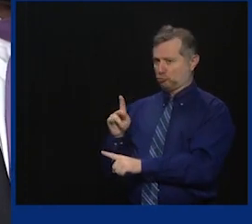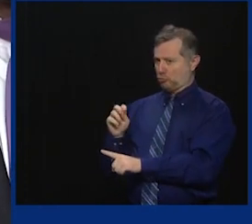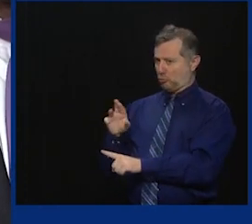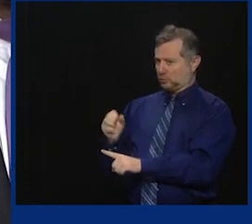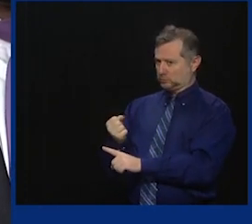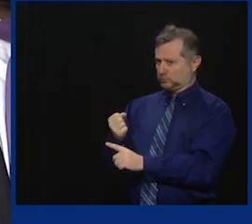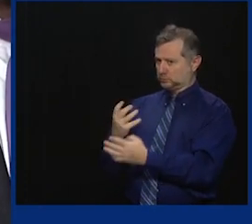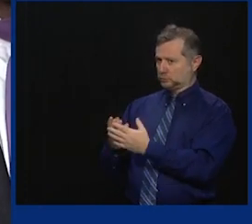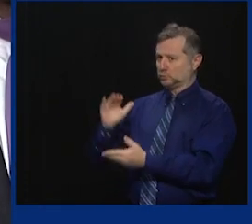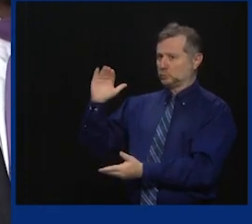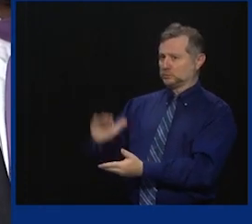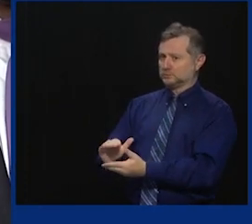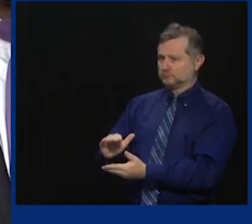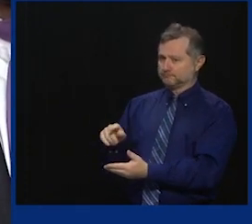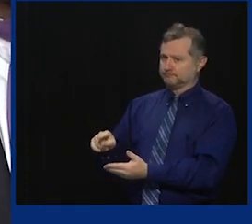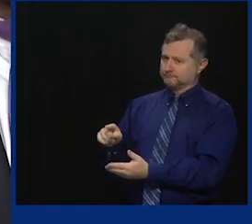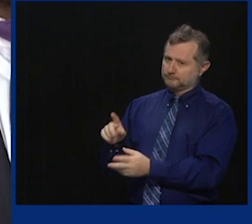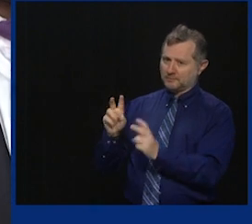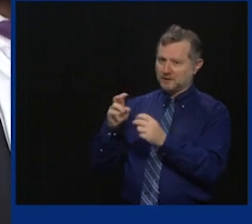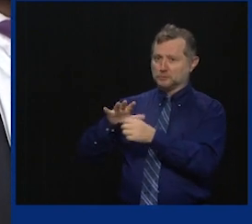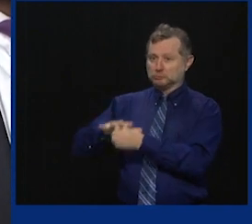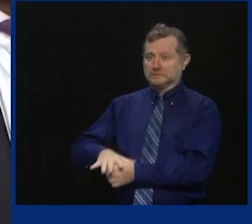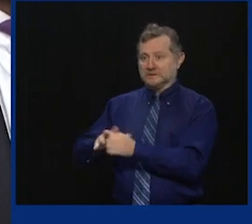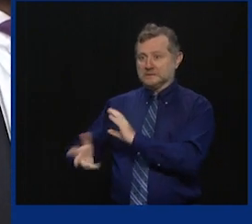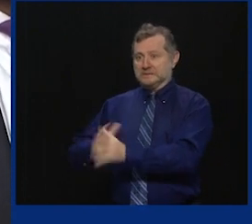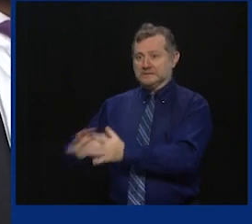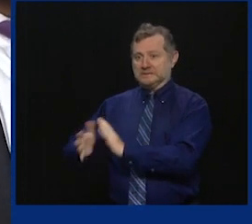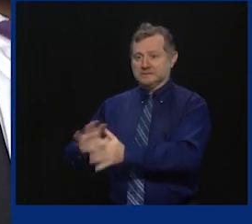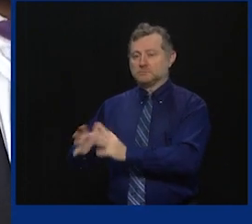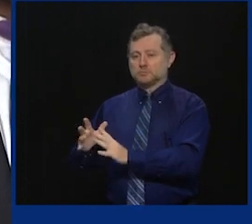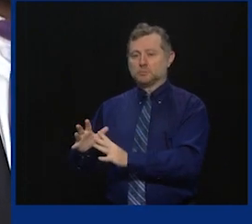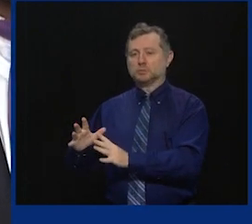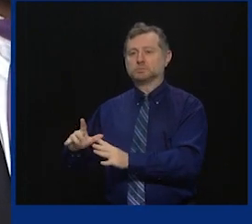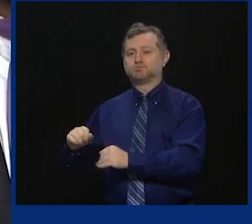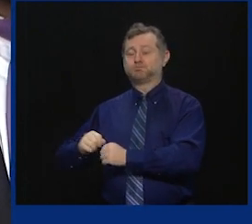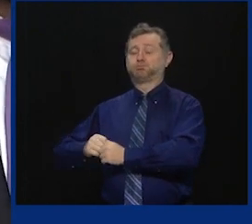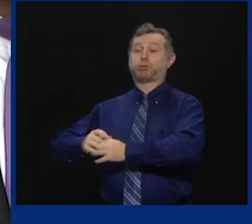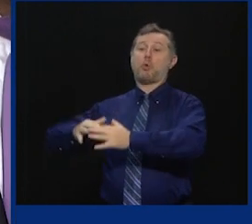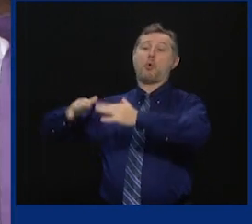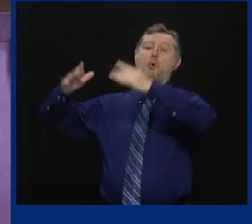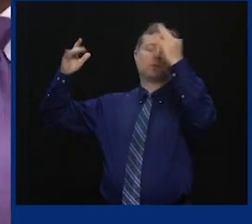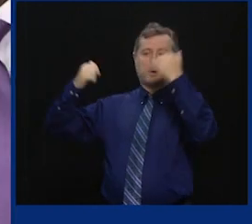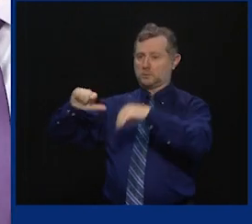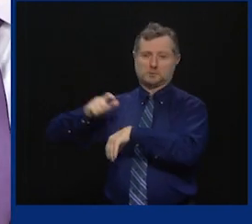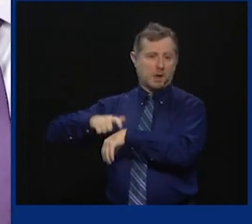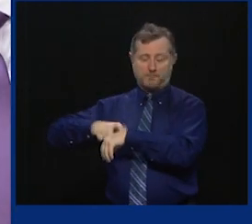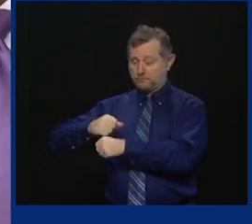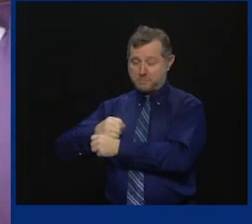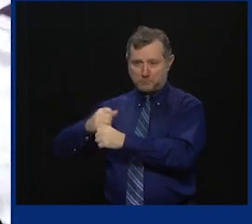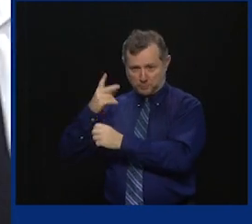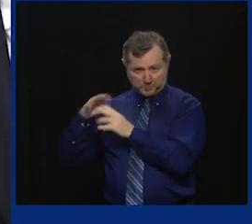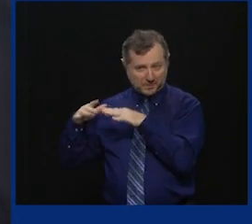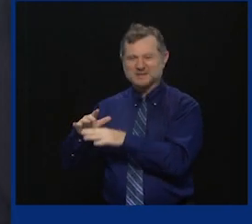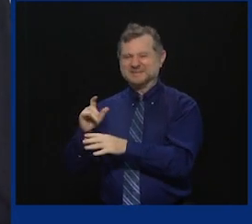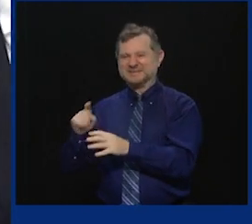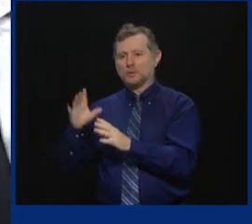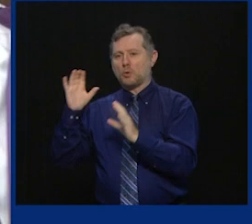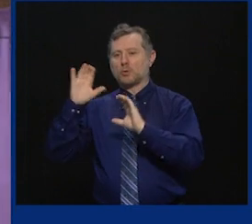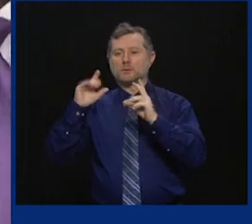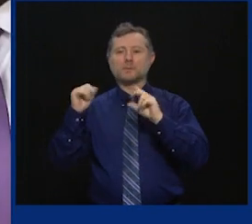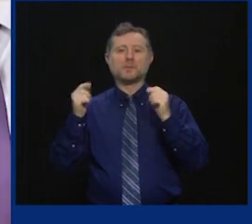pressure cooker, which could explode at any time. But we'll be looking at other people who qualify, right, Jeremy? Other people who